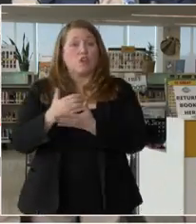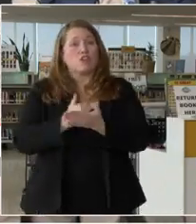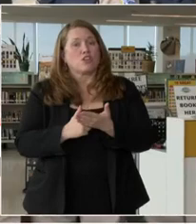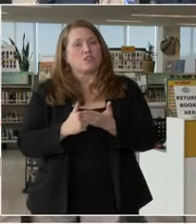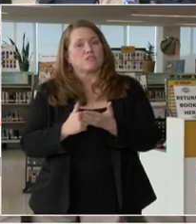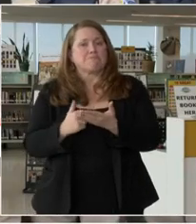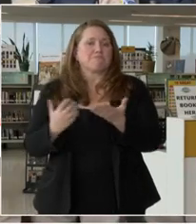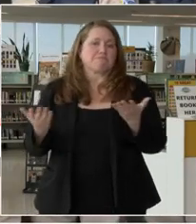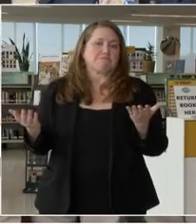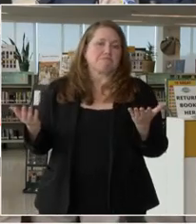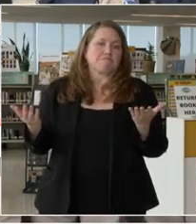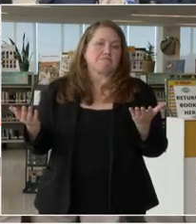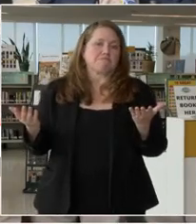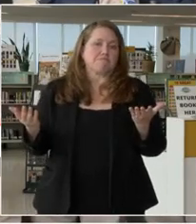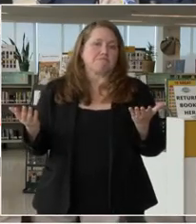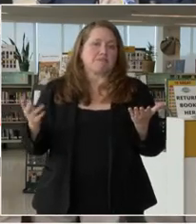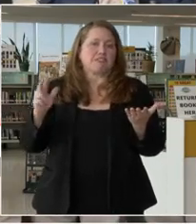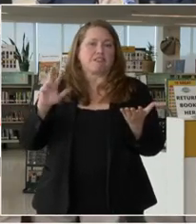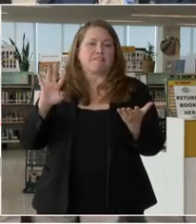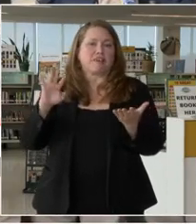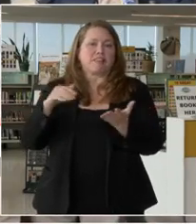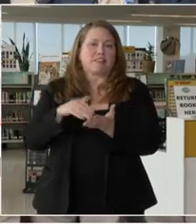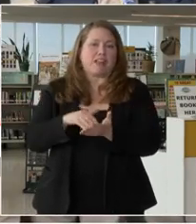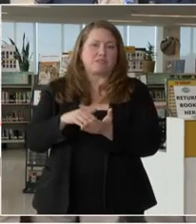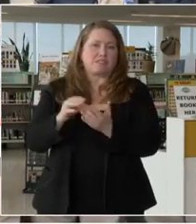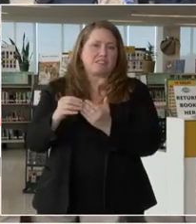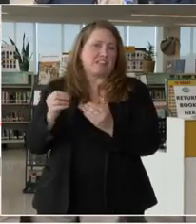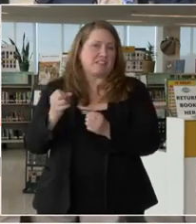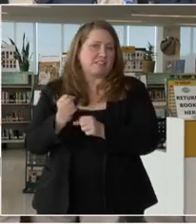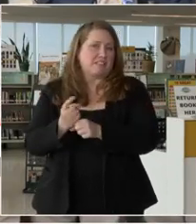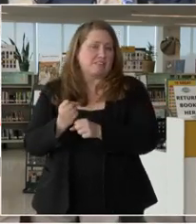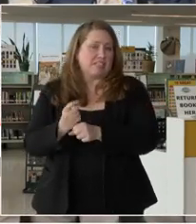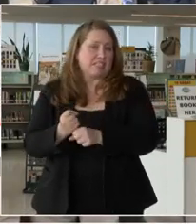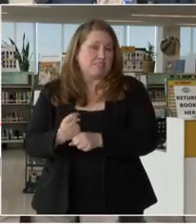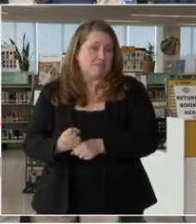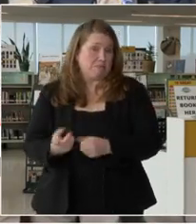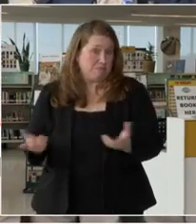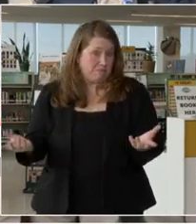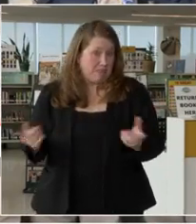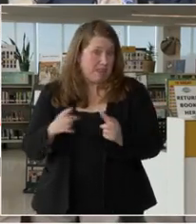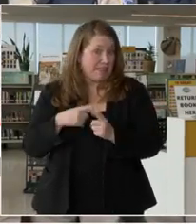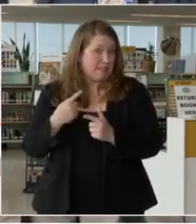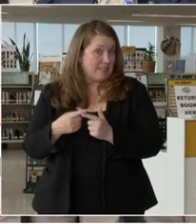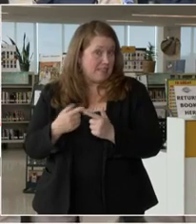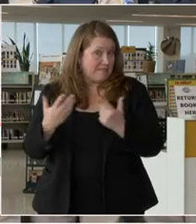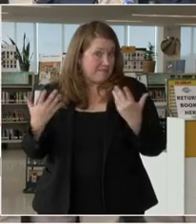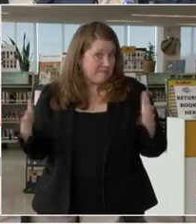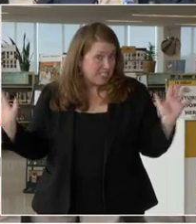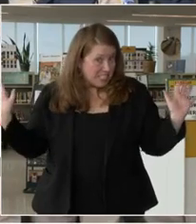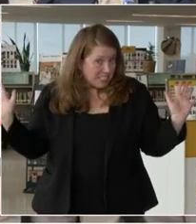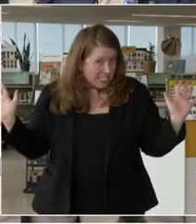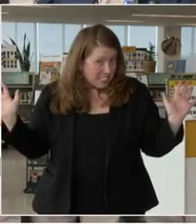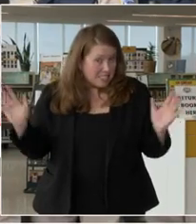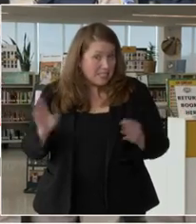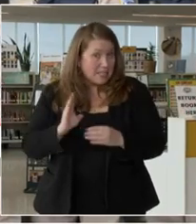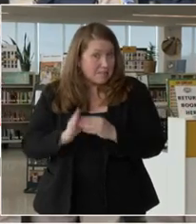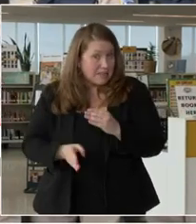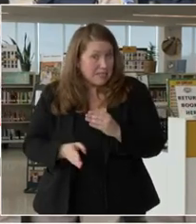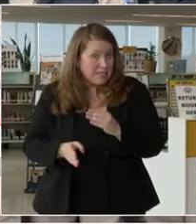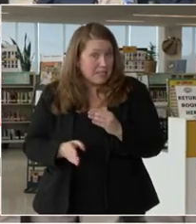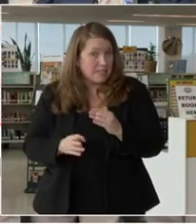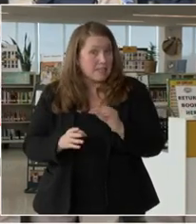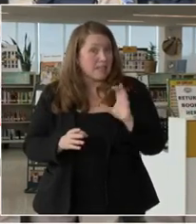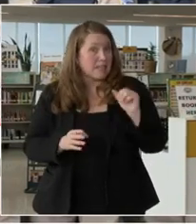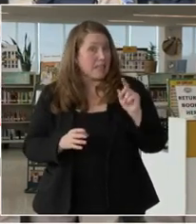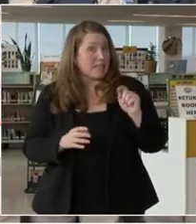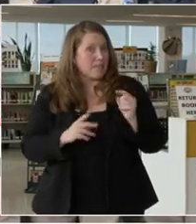salary. You're earning $34,000 a year. Yes, ma'am. And then when you complete the cadet program, you